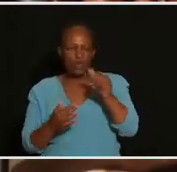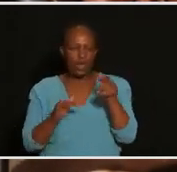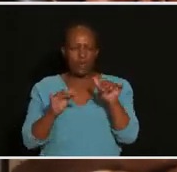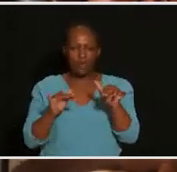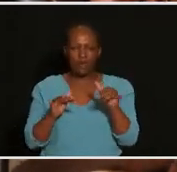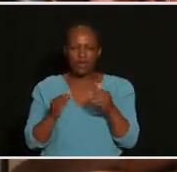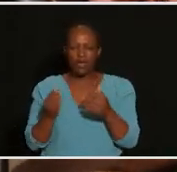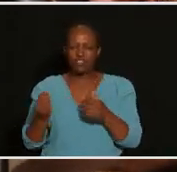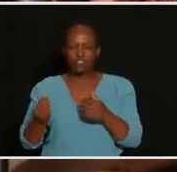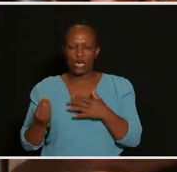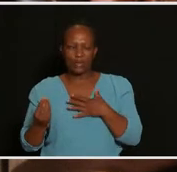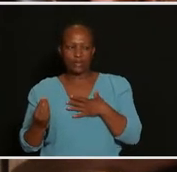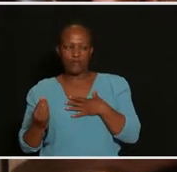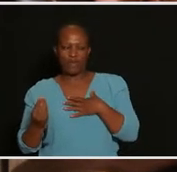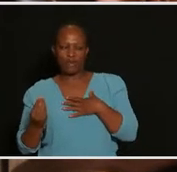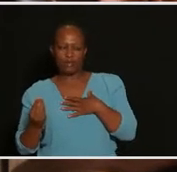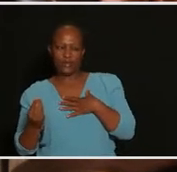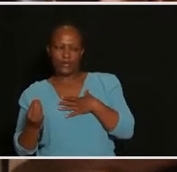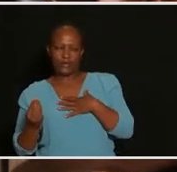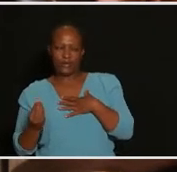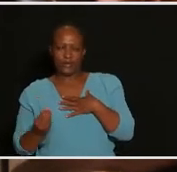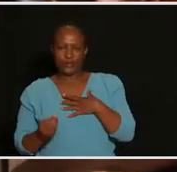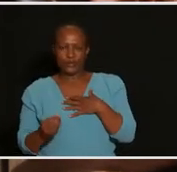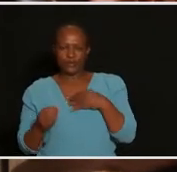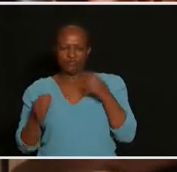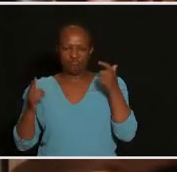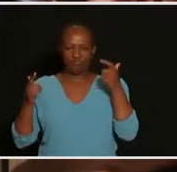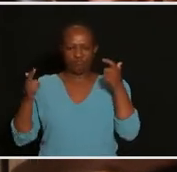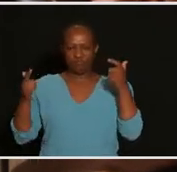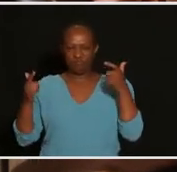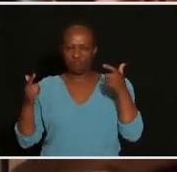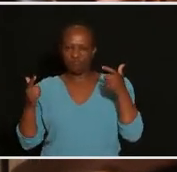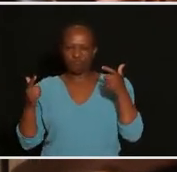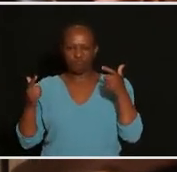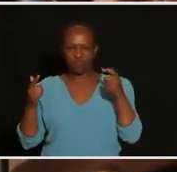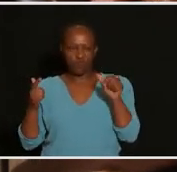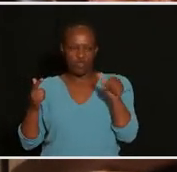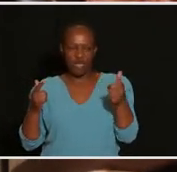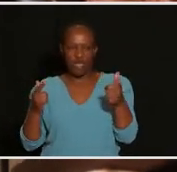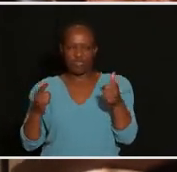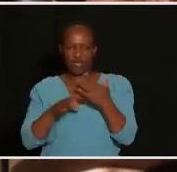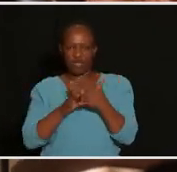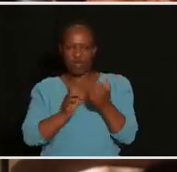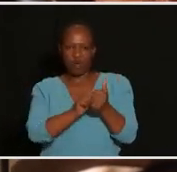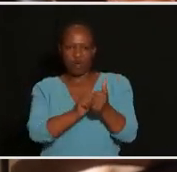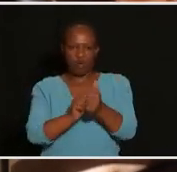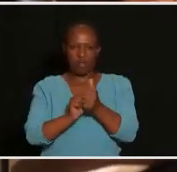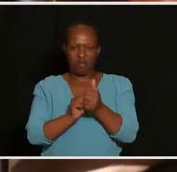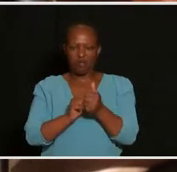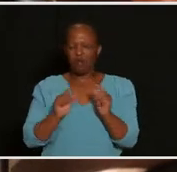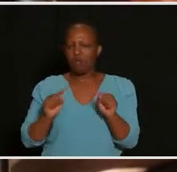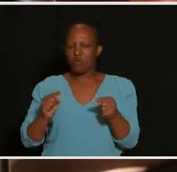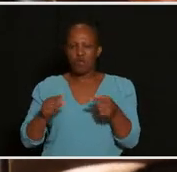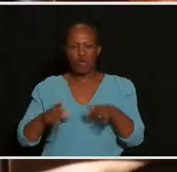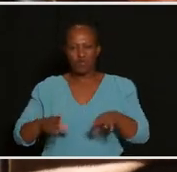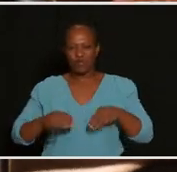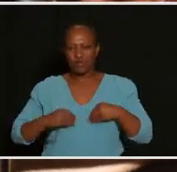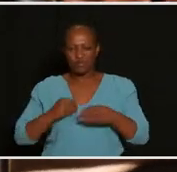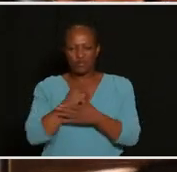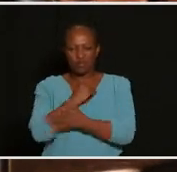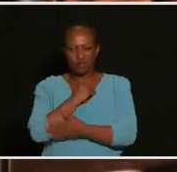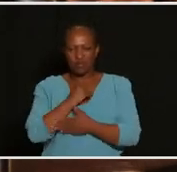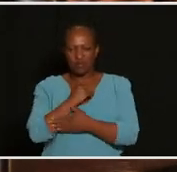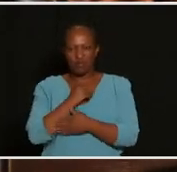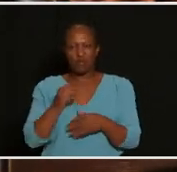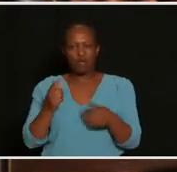that kids become very arrogant towards other children or towards other colleagues so this it cannot be tolerated in our country